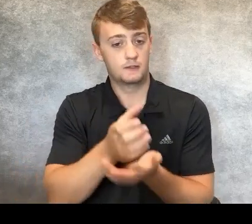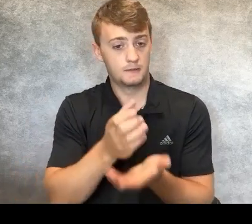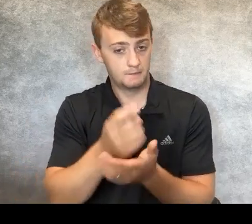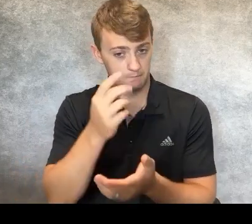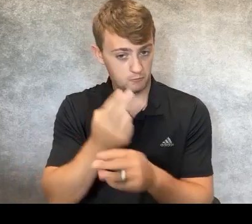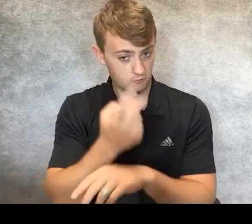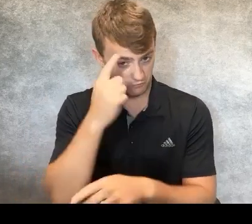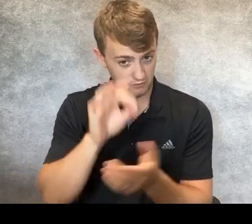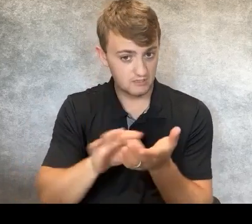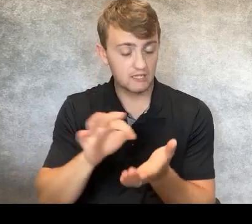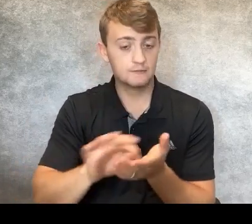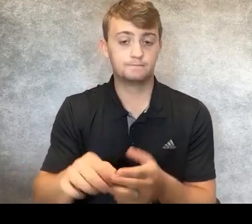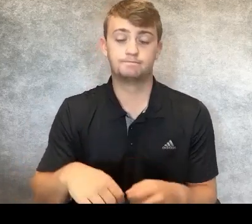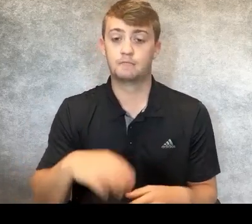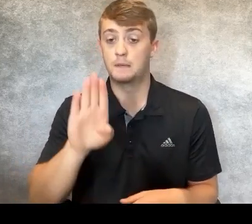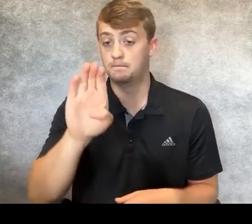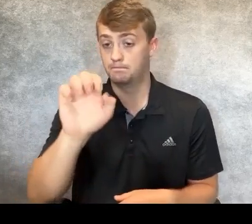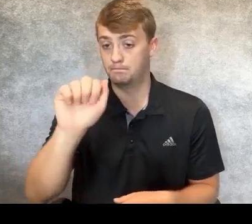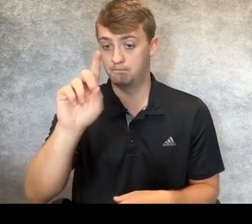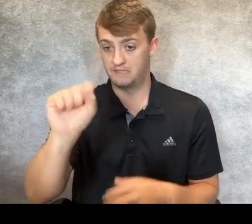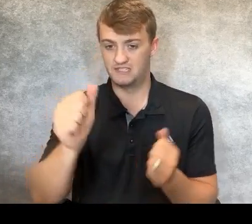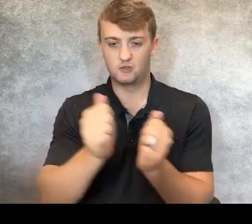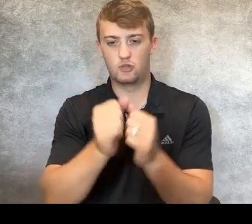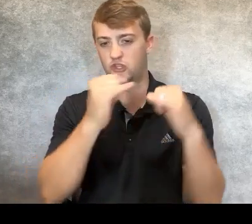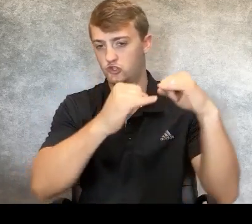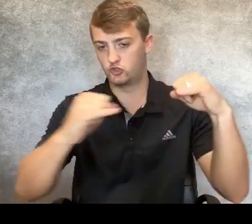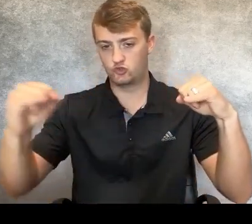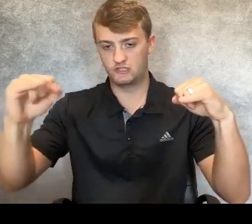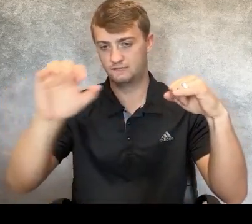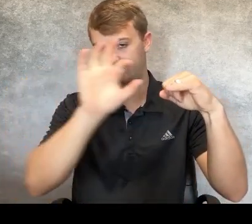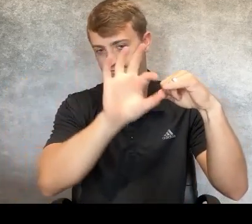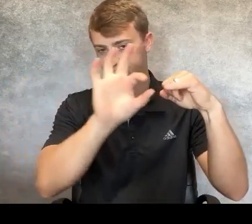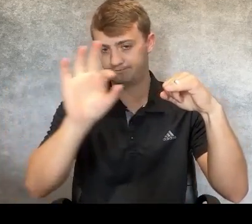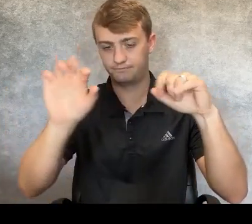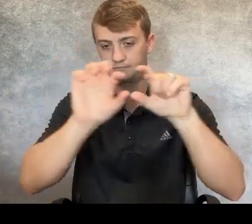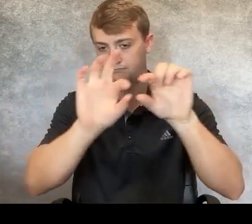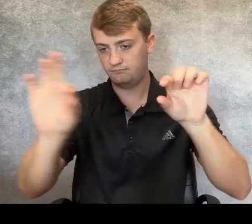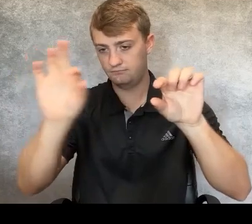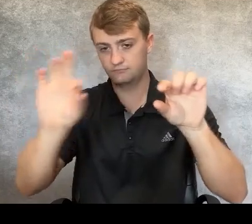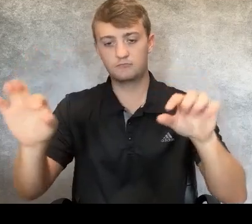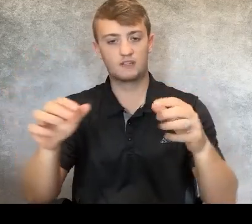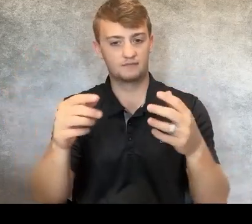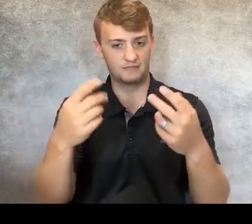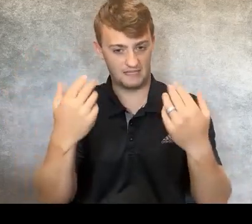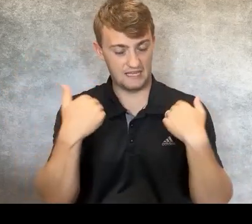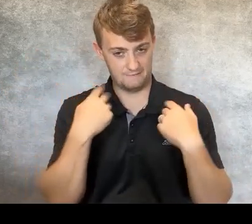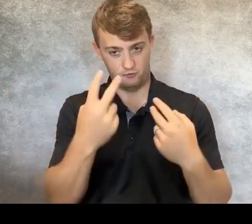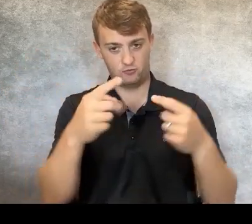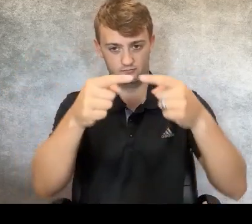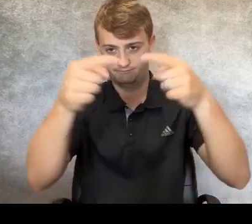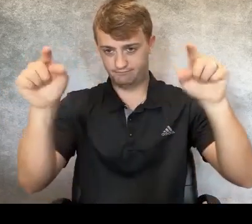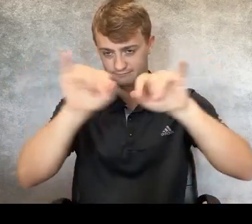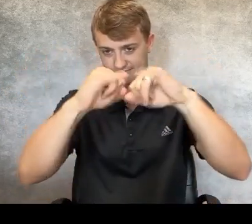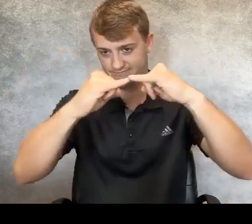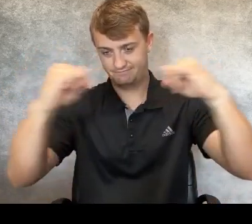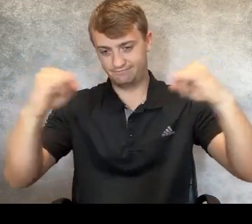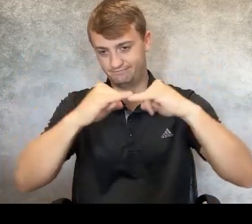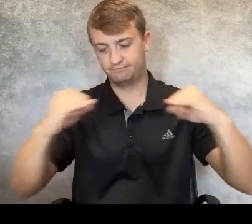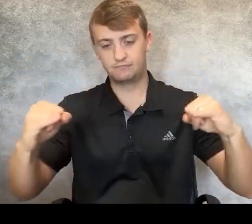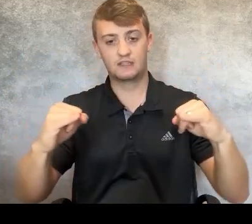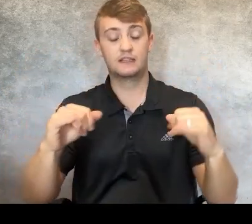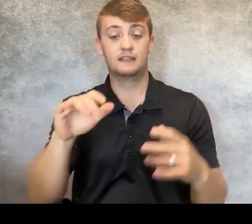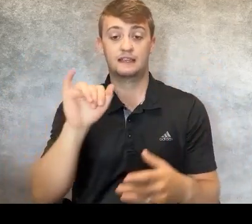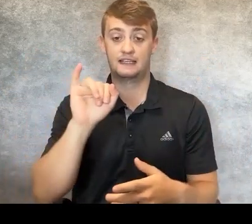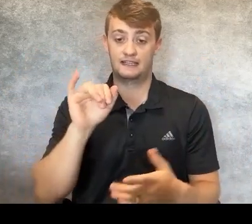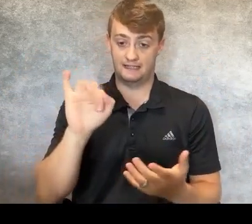for counting. You can use beads on a string. This one happens to have 2 on there. And this is good for manipulating